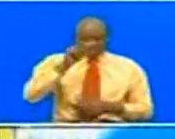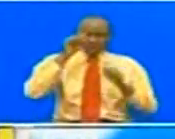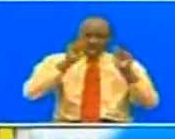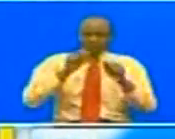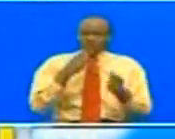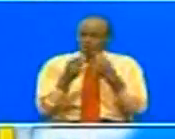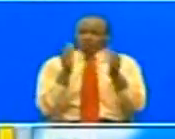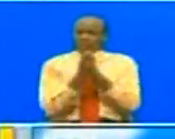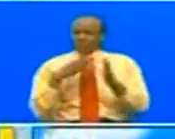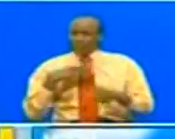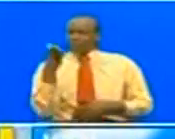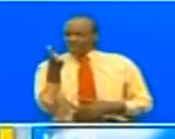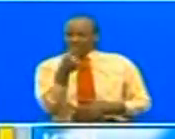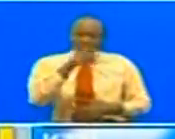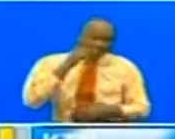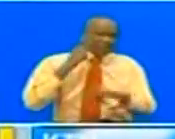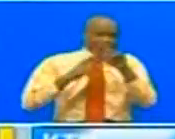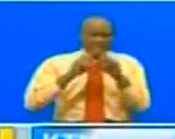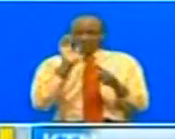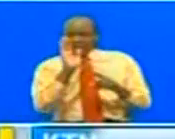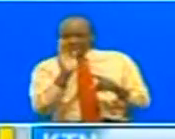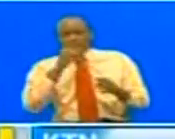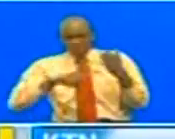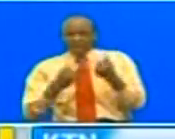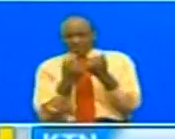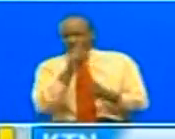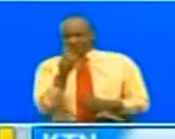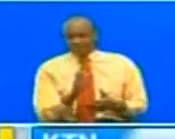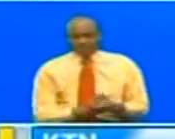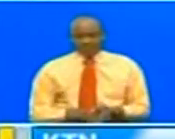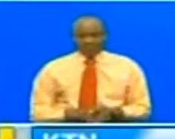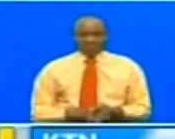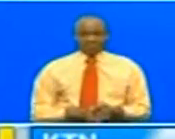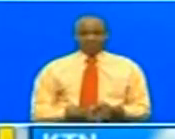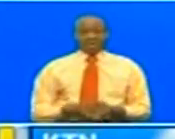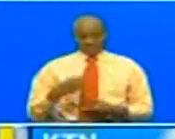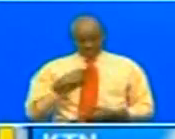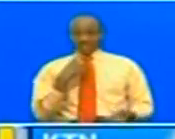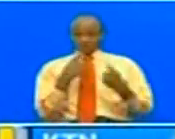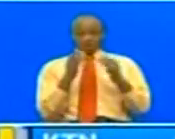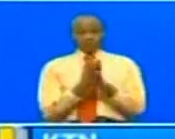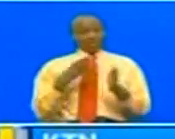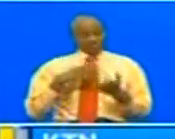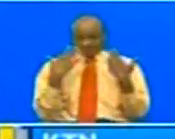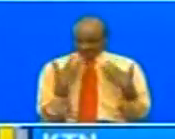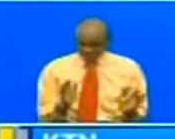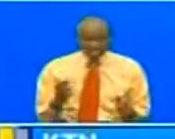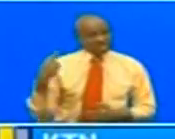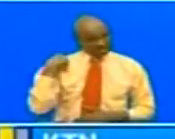the locals? What kind of experiences are they telling you about? Okay, we talked to the locals